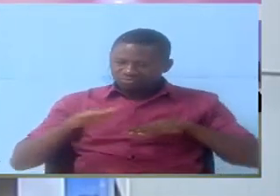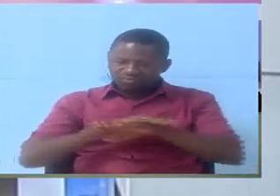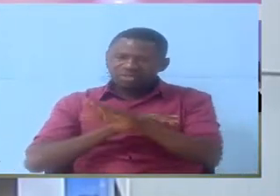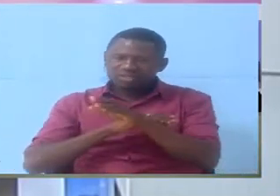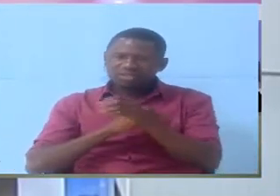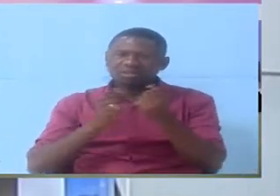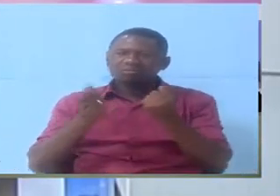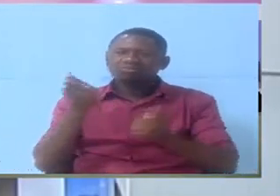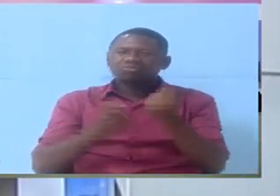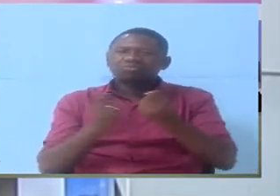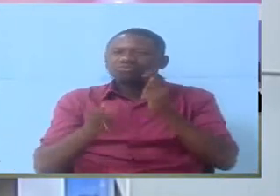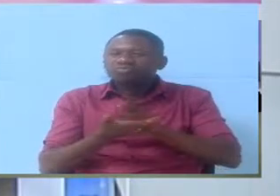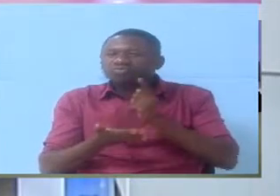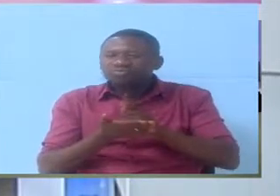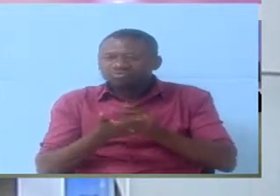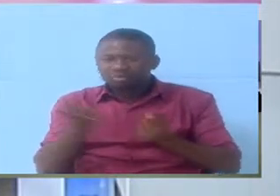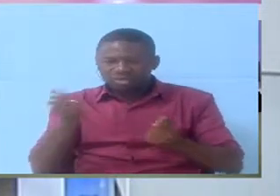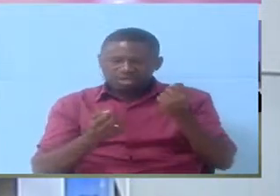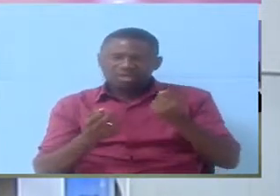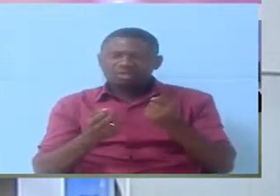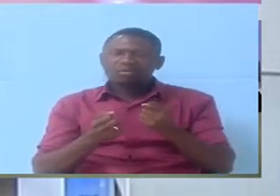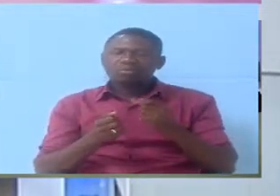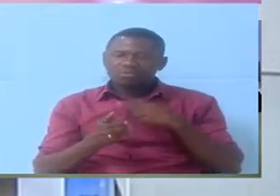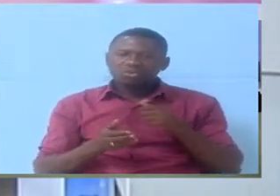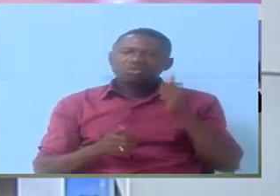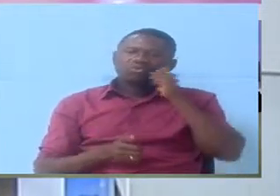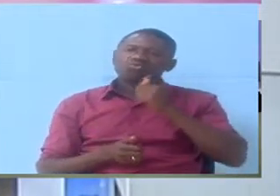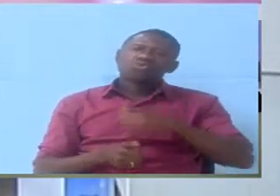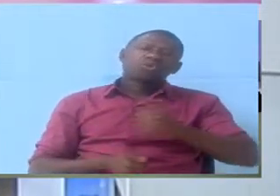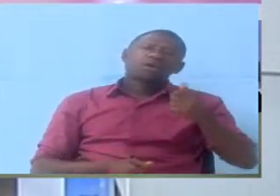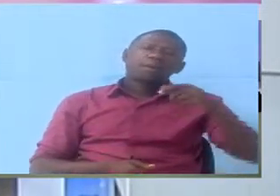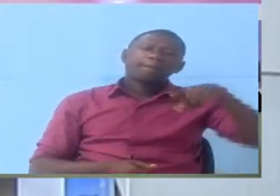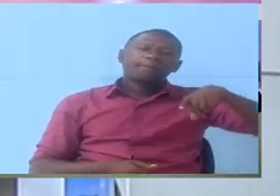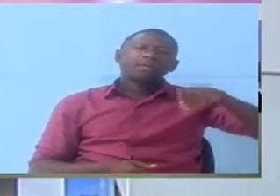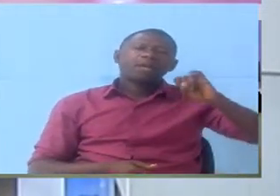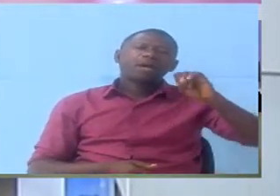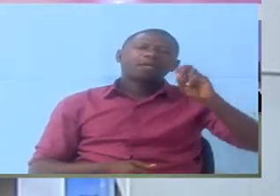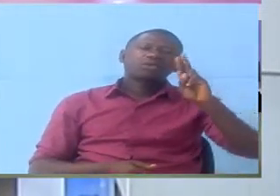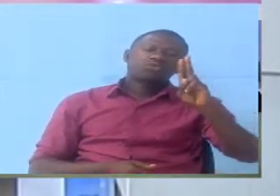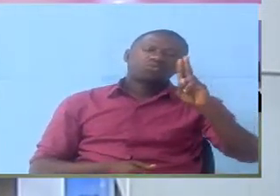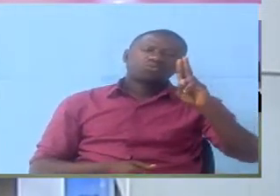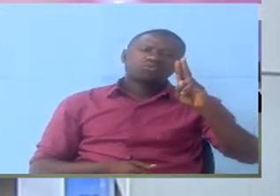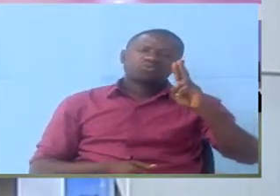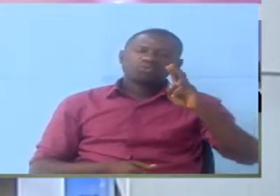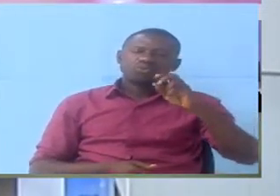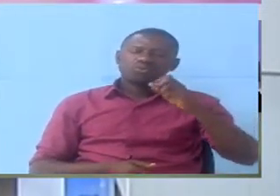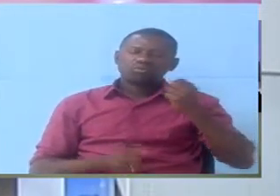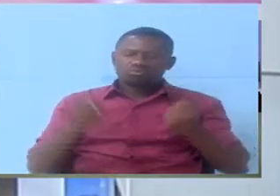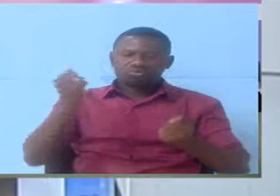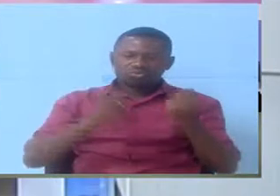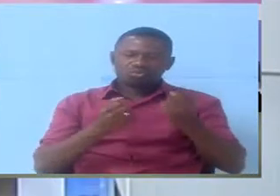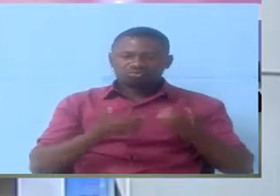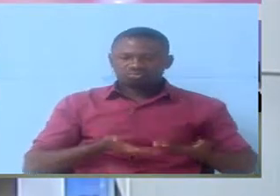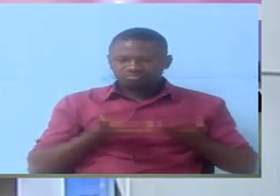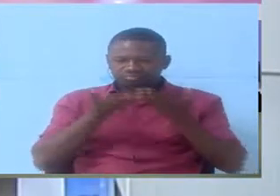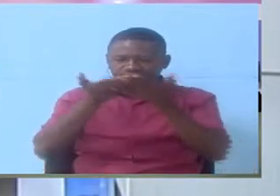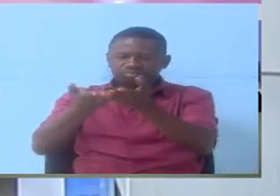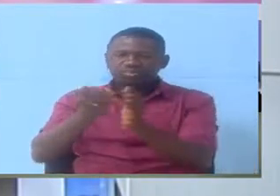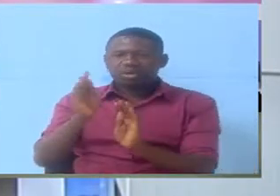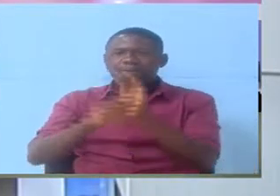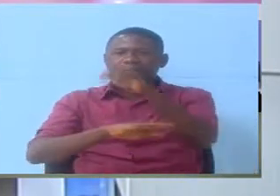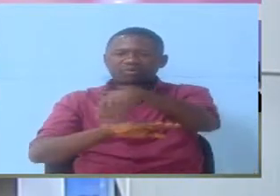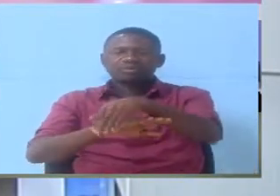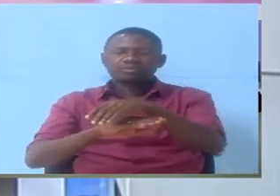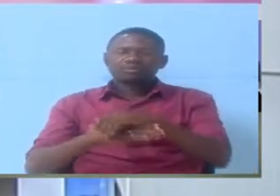uluke PIU la pickup moto okono. So I told them, let's drive to Banjul. Nkwe alingata Banjul. We drove direct to Banjul. Ntata ule nyama Banjul.